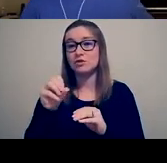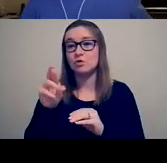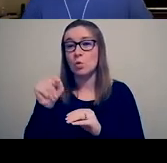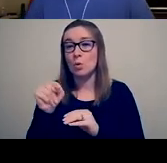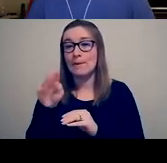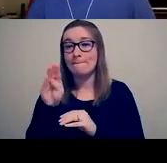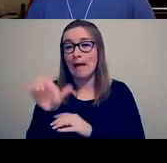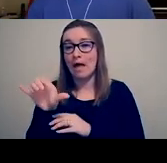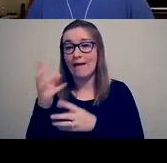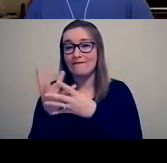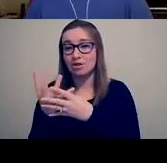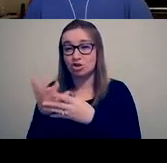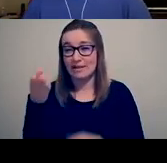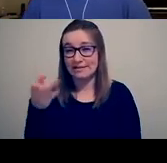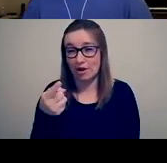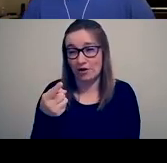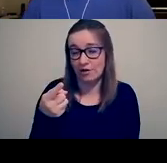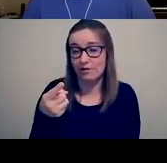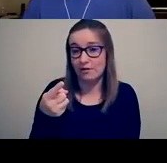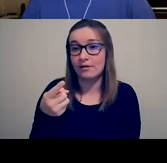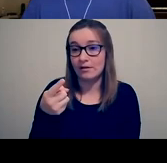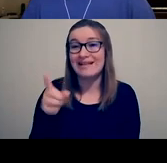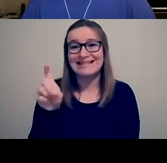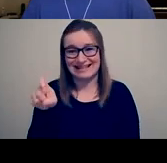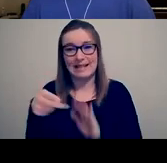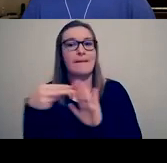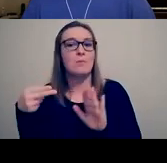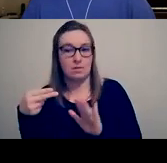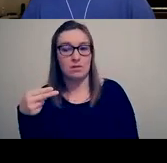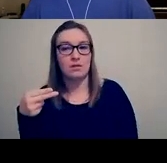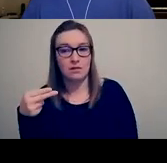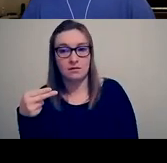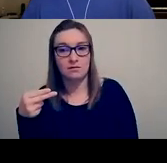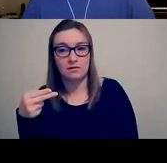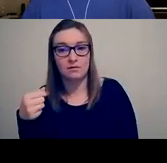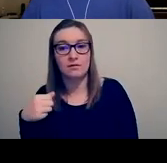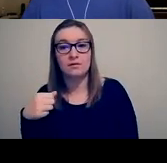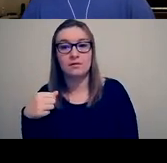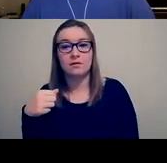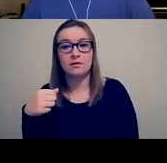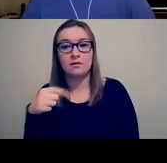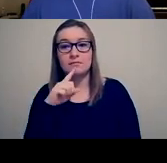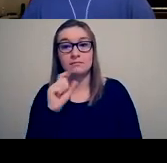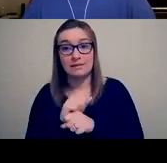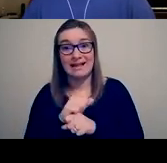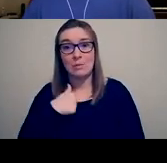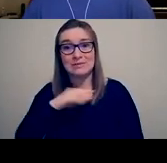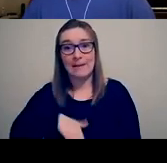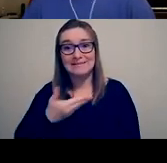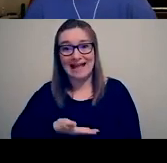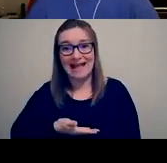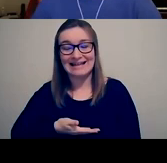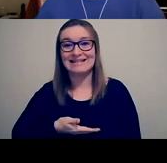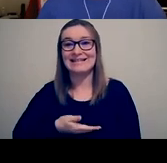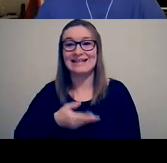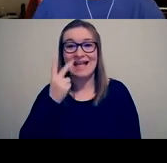by filter that's up there? Yes. Yeah. That needs a label, right? So I actually got upset when I saw the